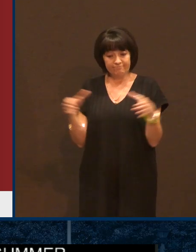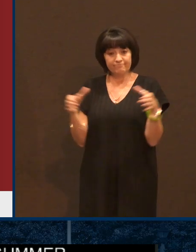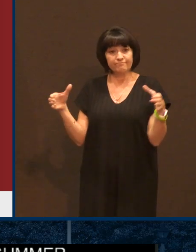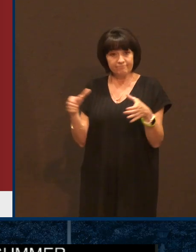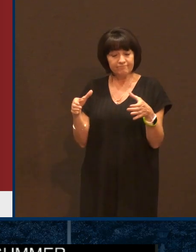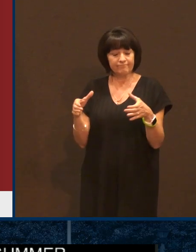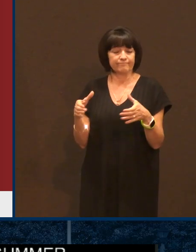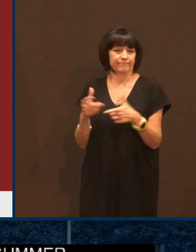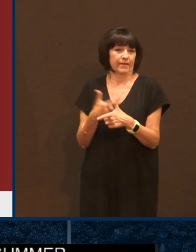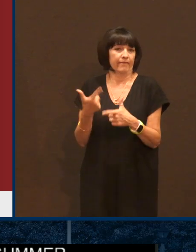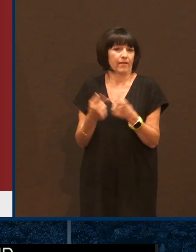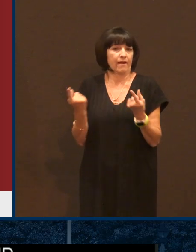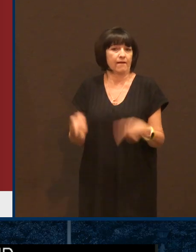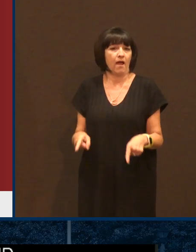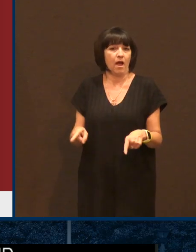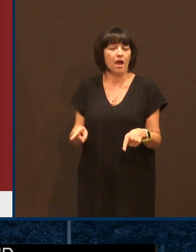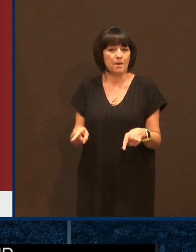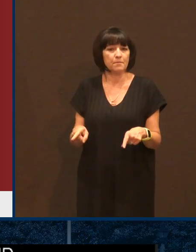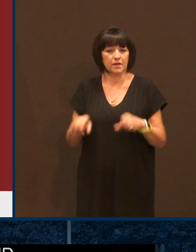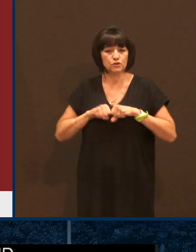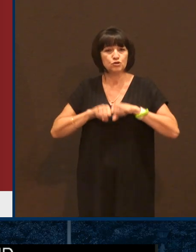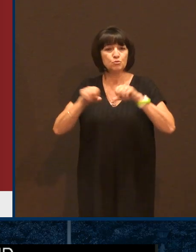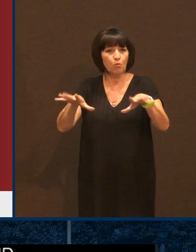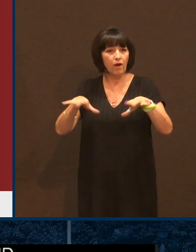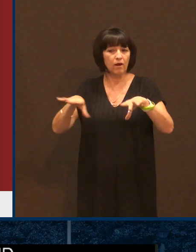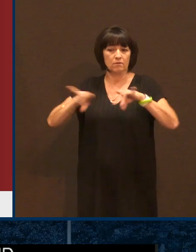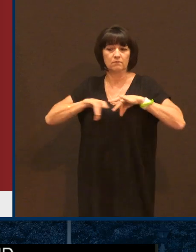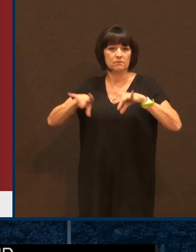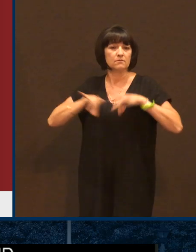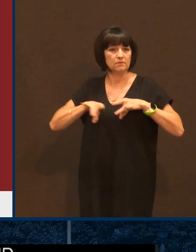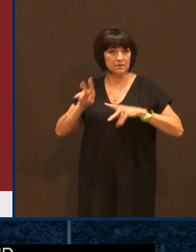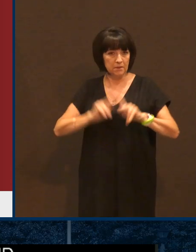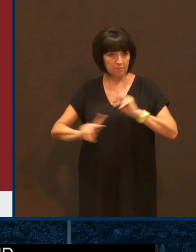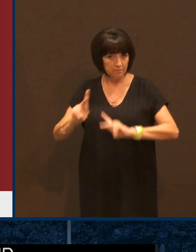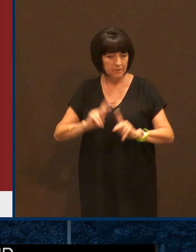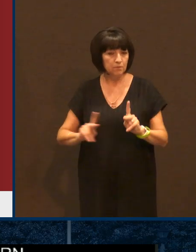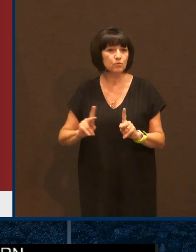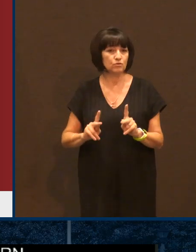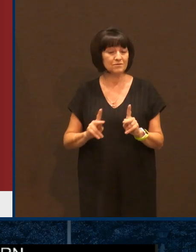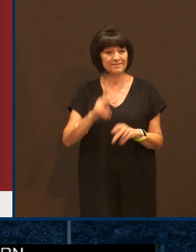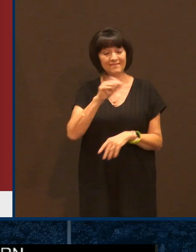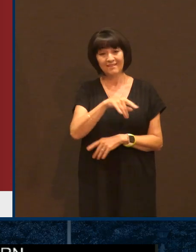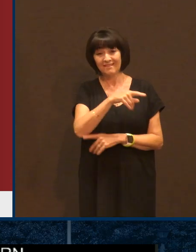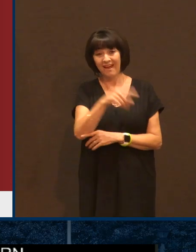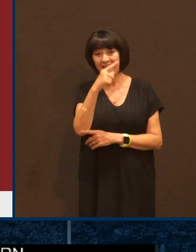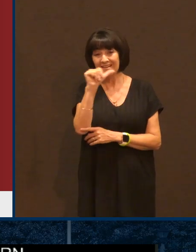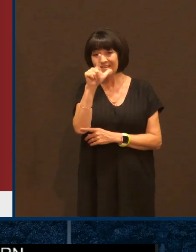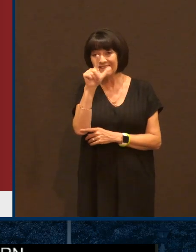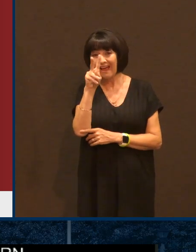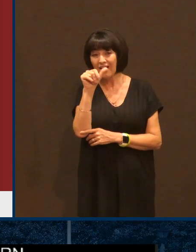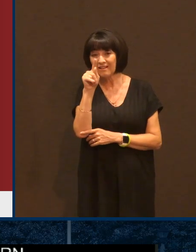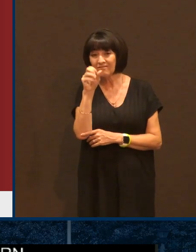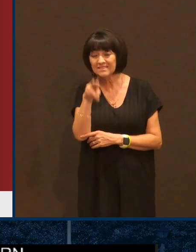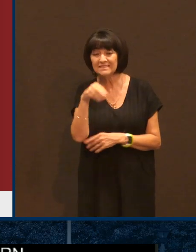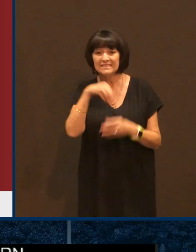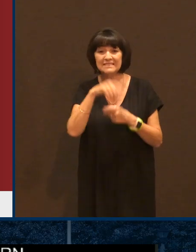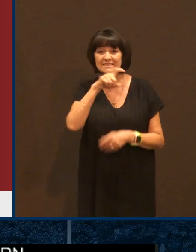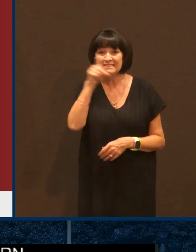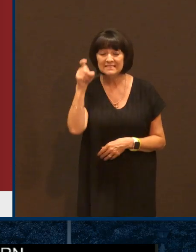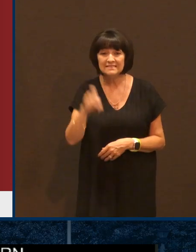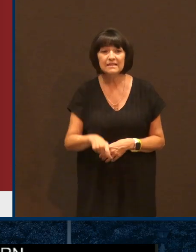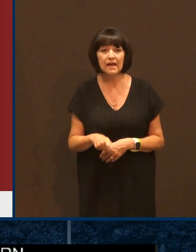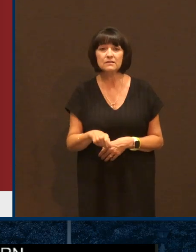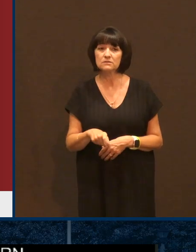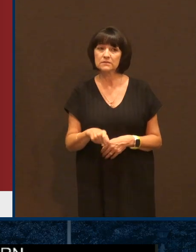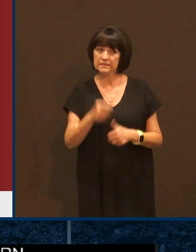in beach areas, but certainly the Gulf Coast beach areas in Texas and Galveston and those places. And each of these